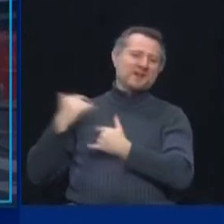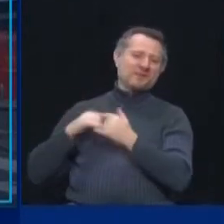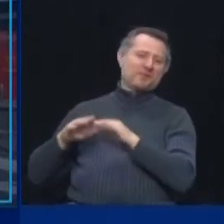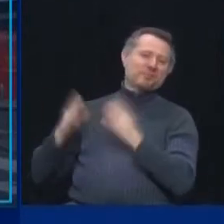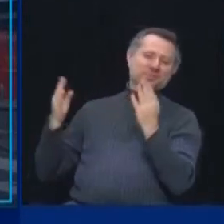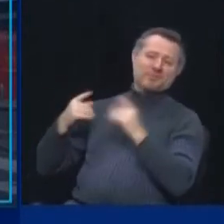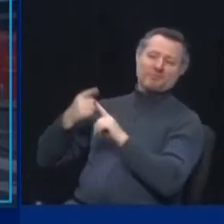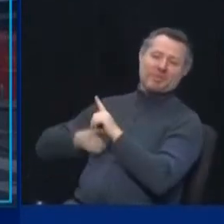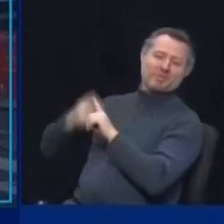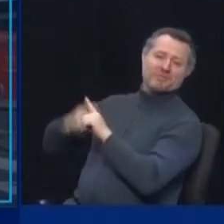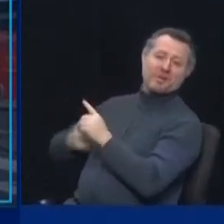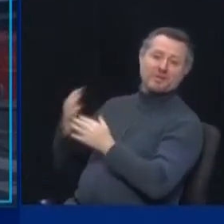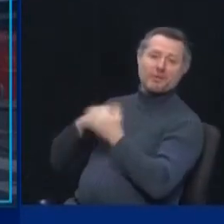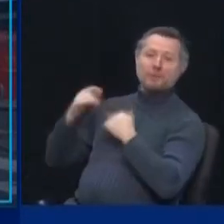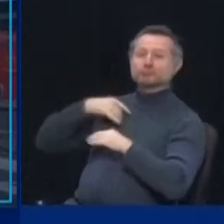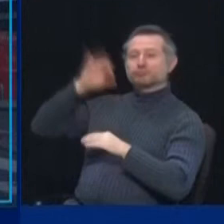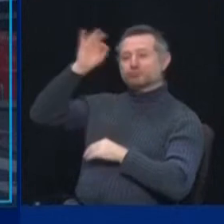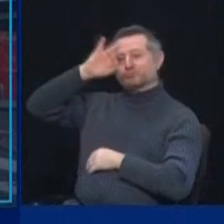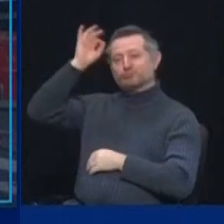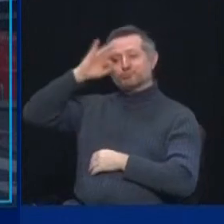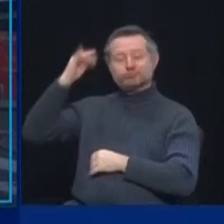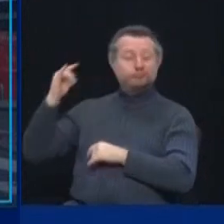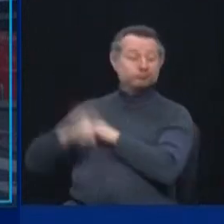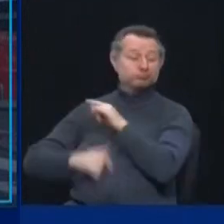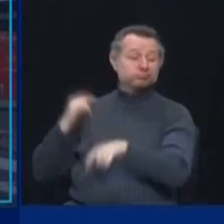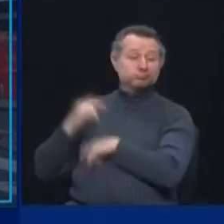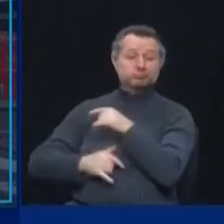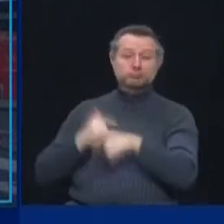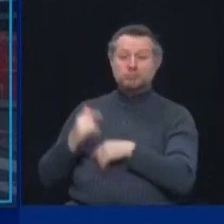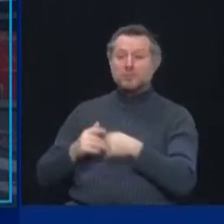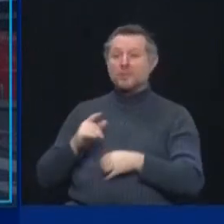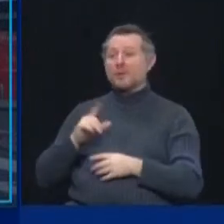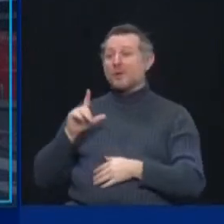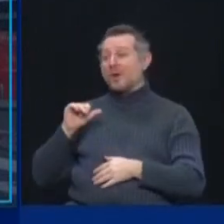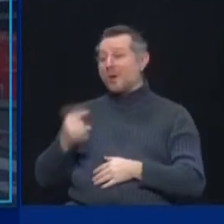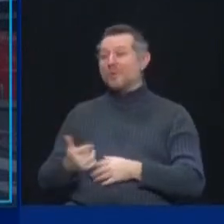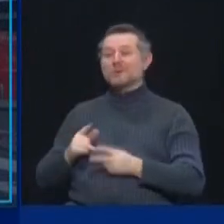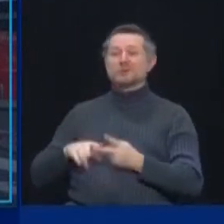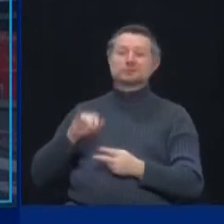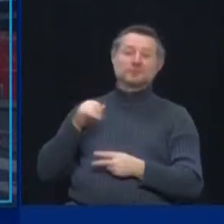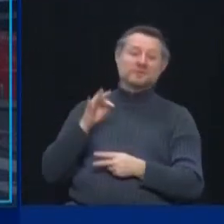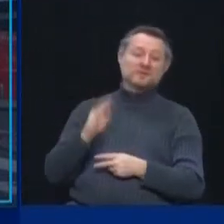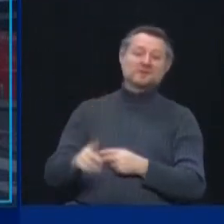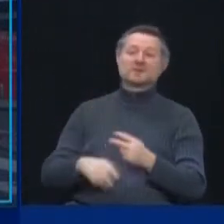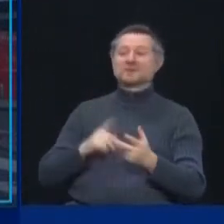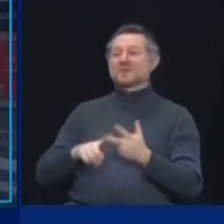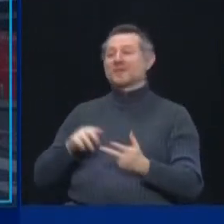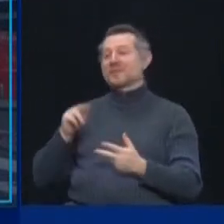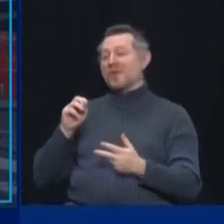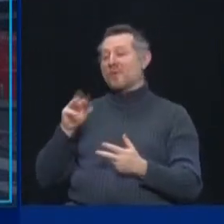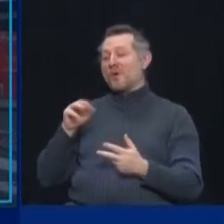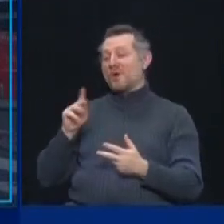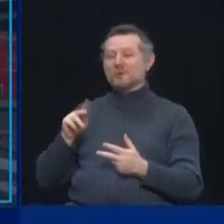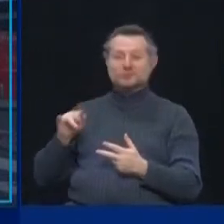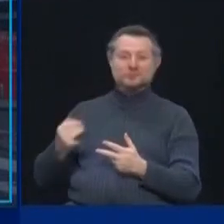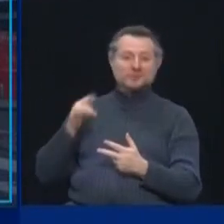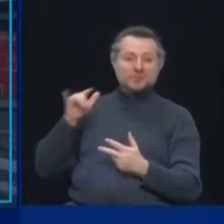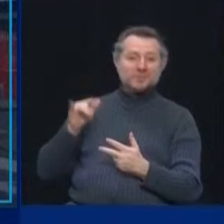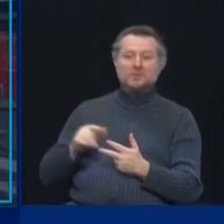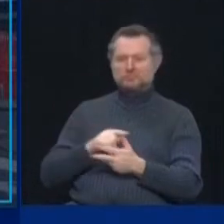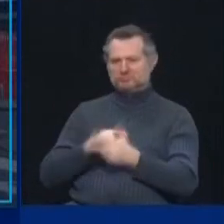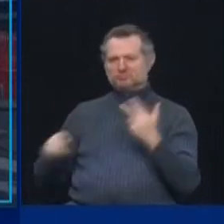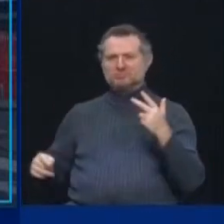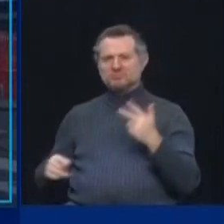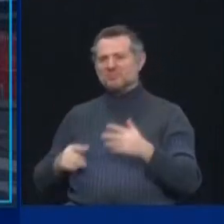it, because it was landing on planes at LaGuardia and JFK in Newark, and it was coming here for months. And the